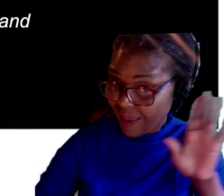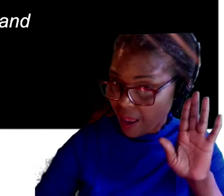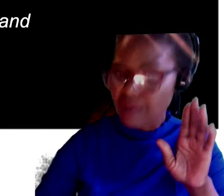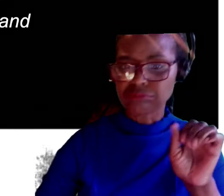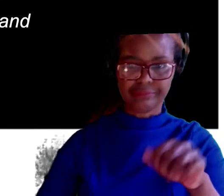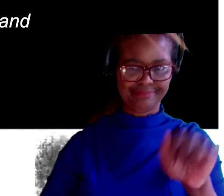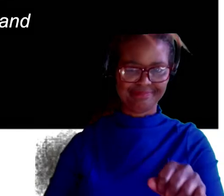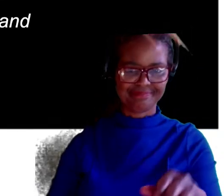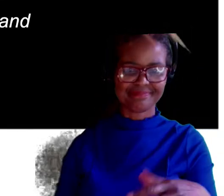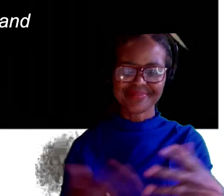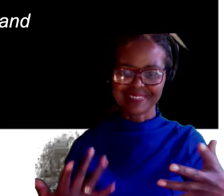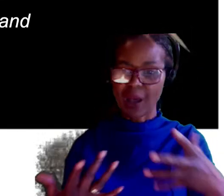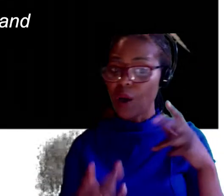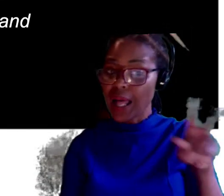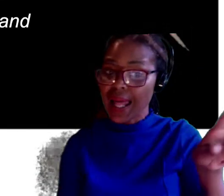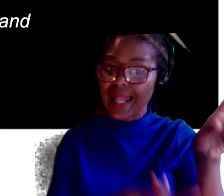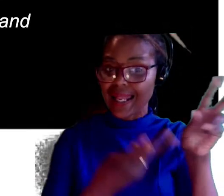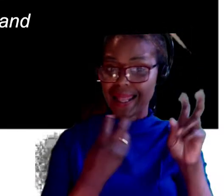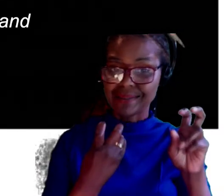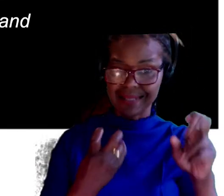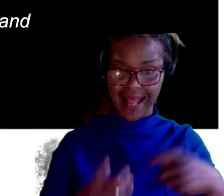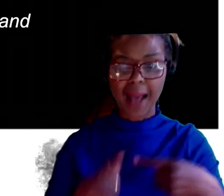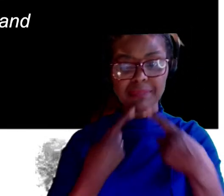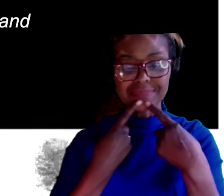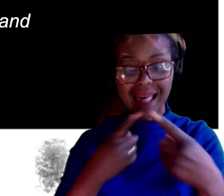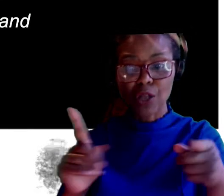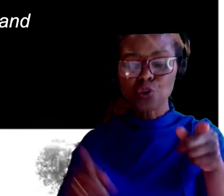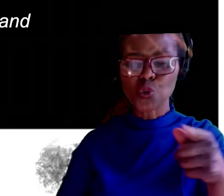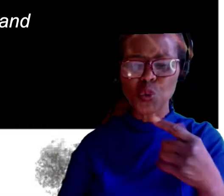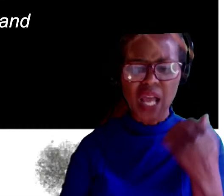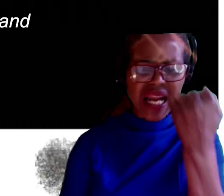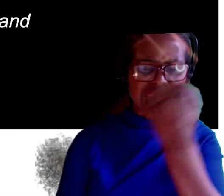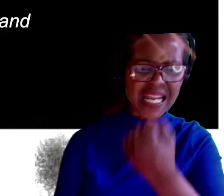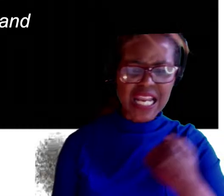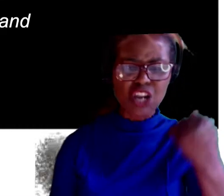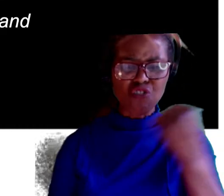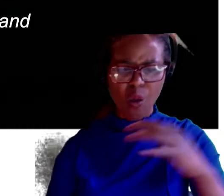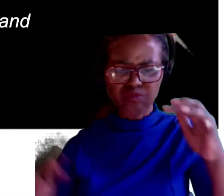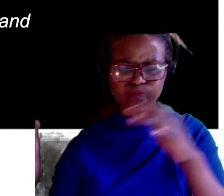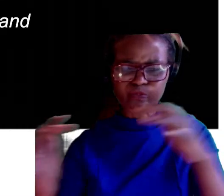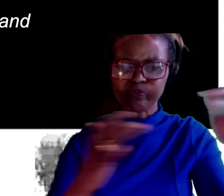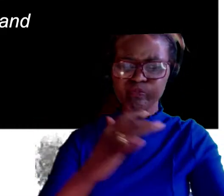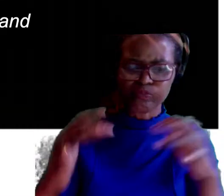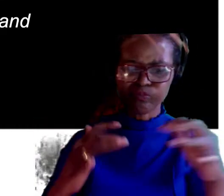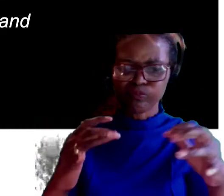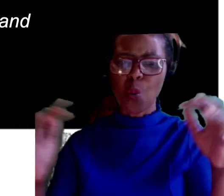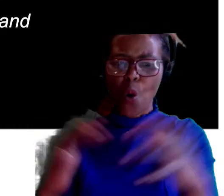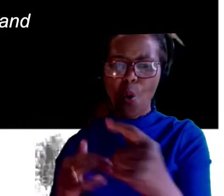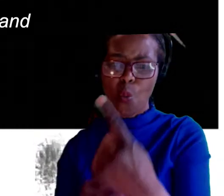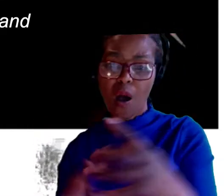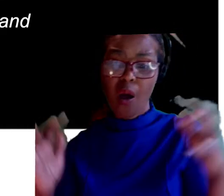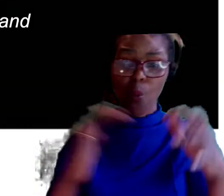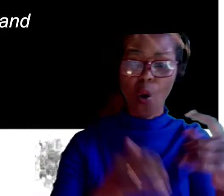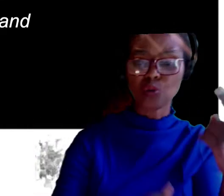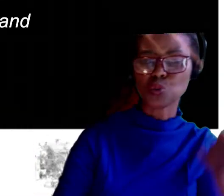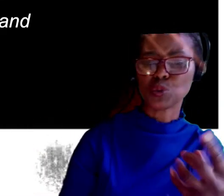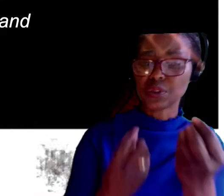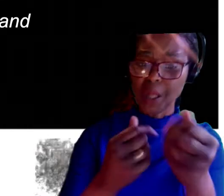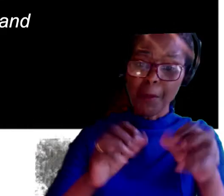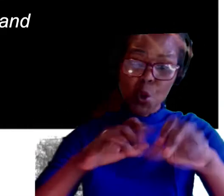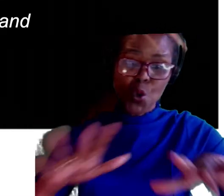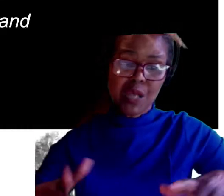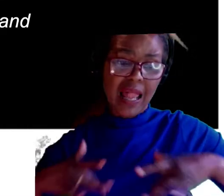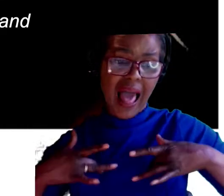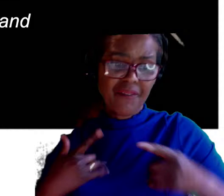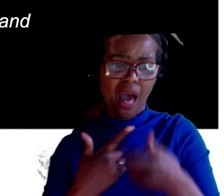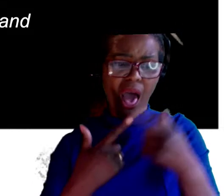I'm outlining to you. Negroes fought in World War I and II. Some lose their lives, others lose their hands.